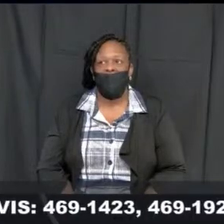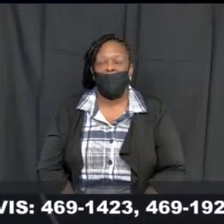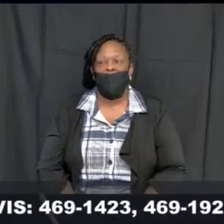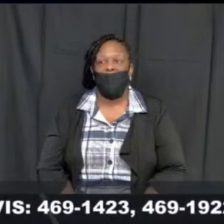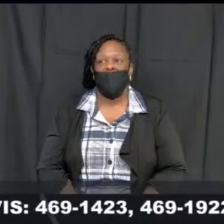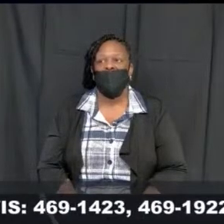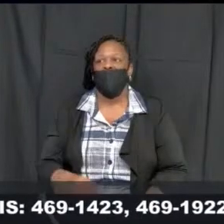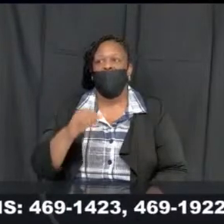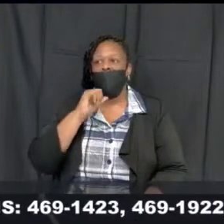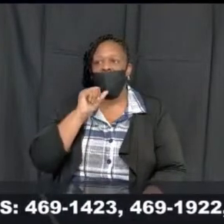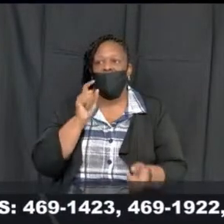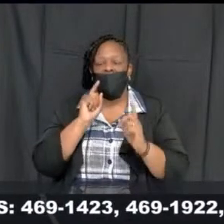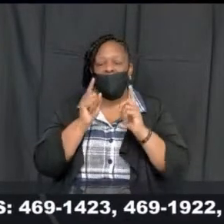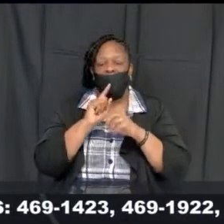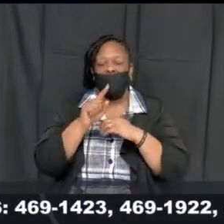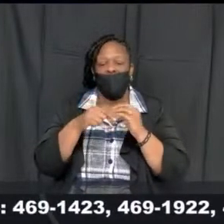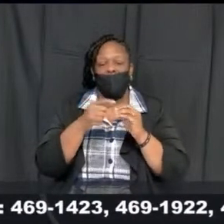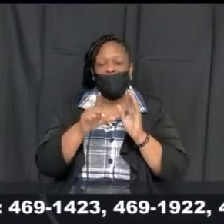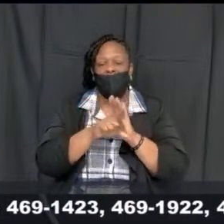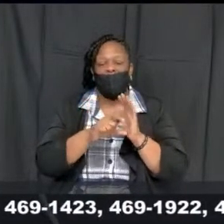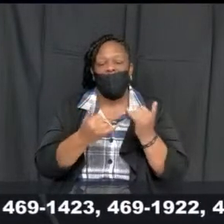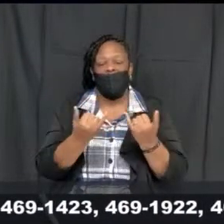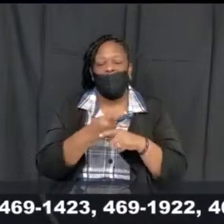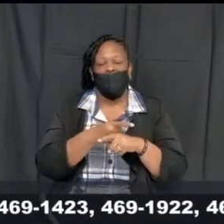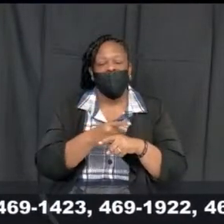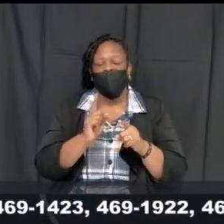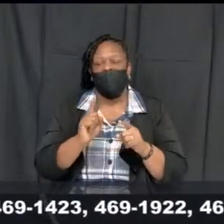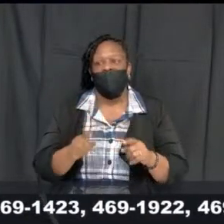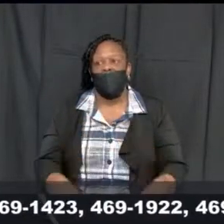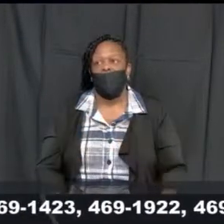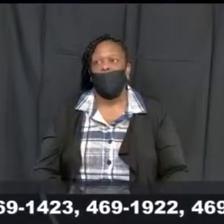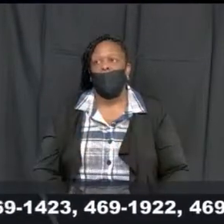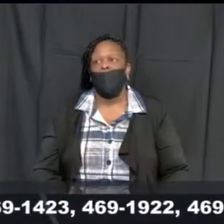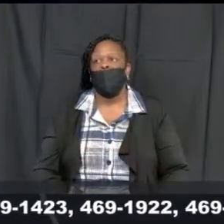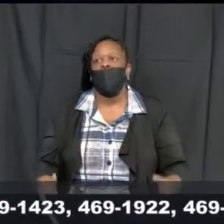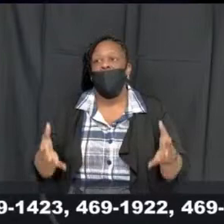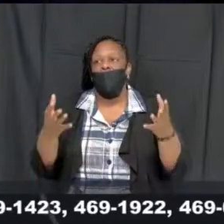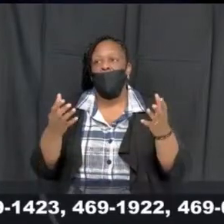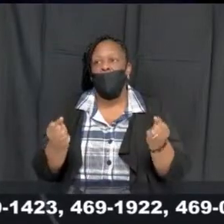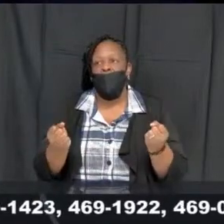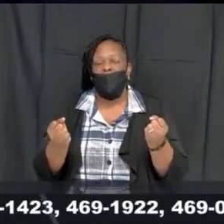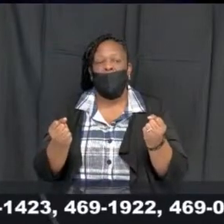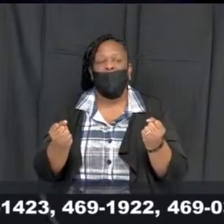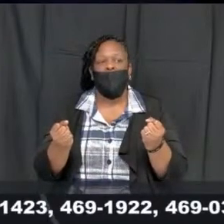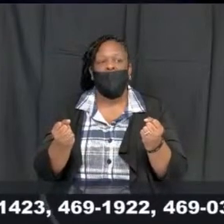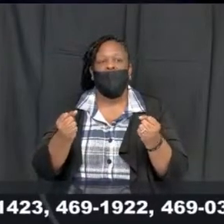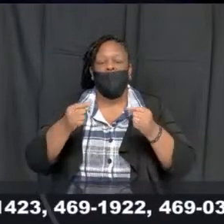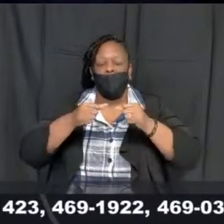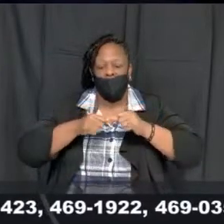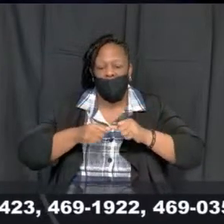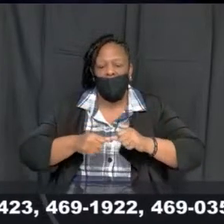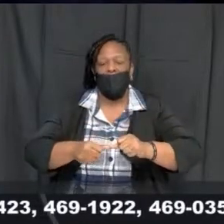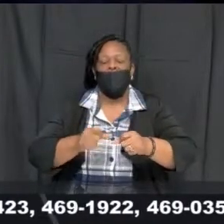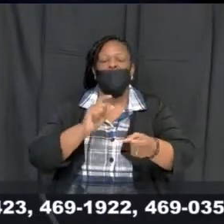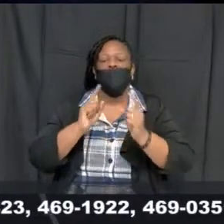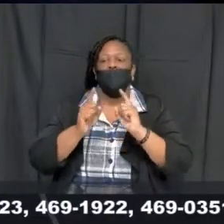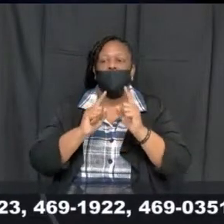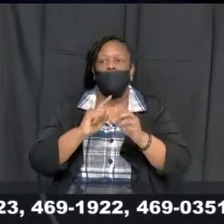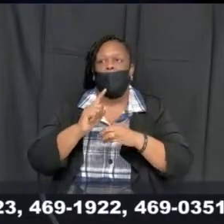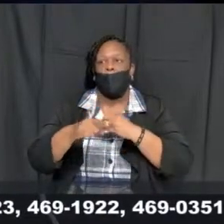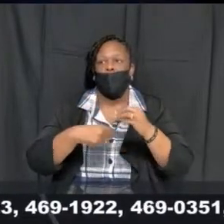today about legislation. I would follow along the trend that Mrs. Matthews has set in terms